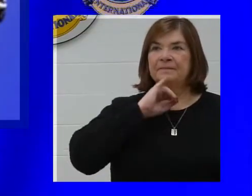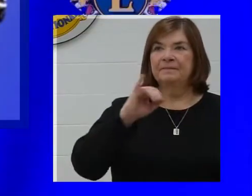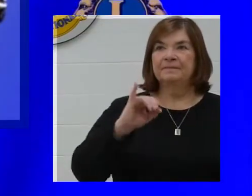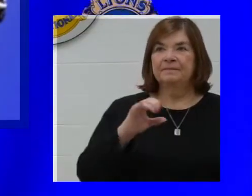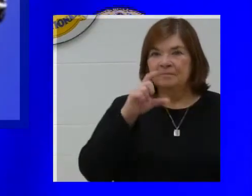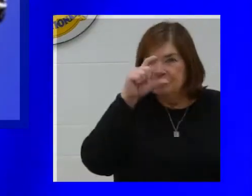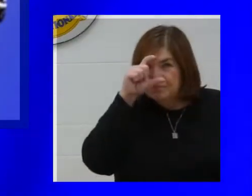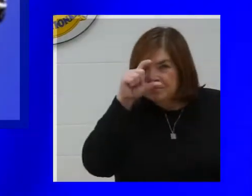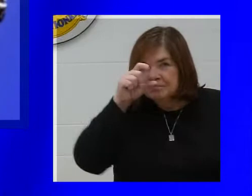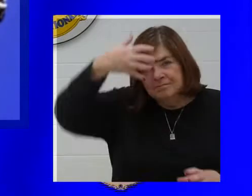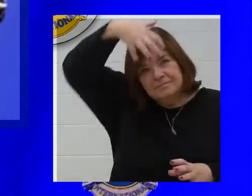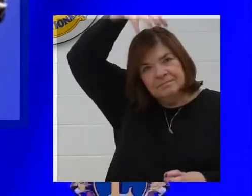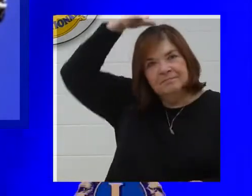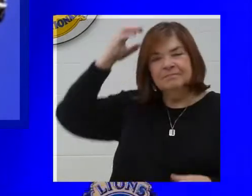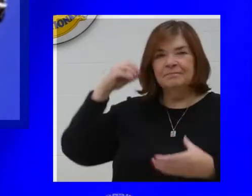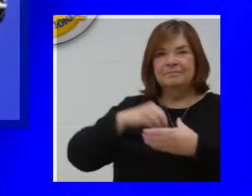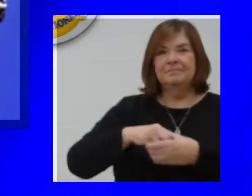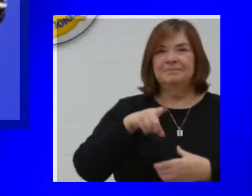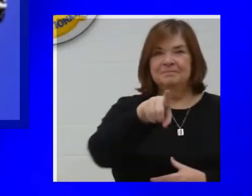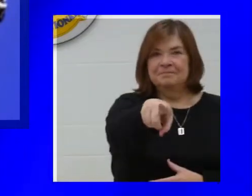Is there a little lion in you?